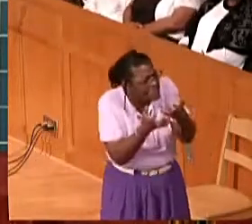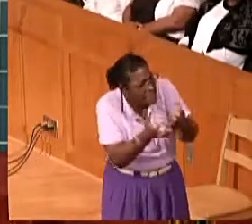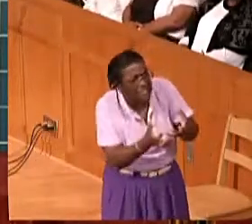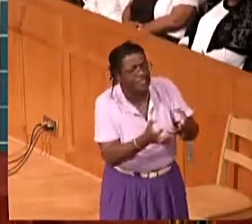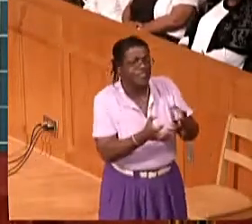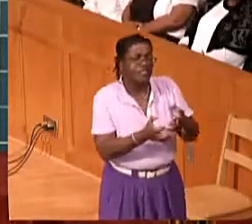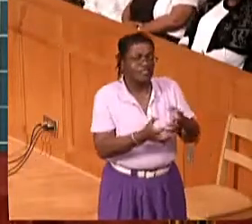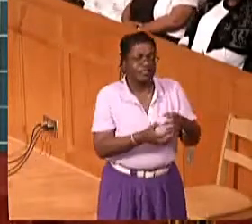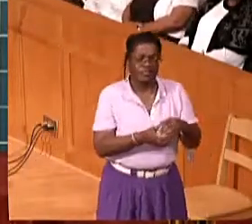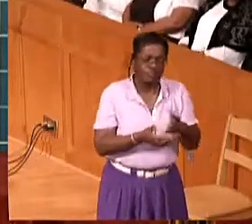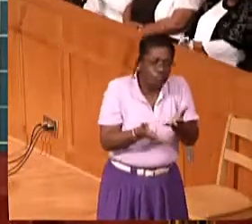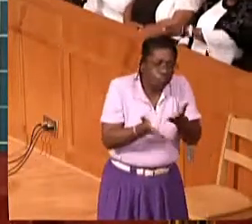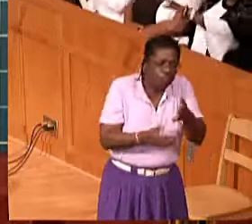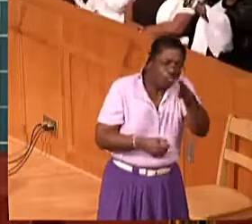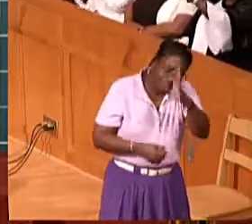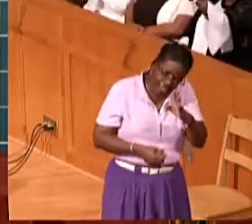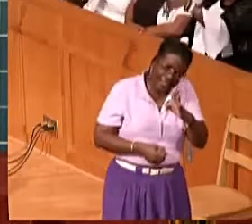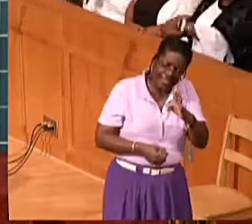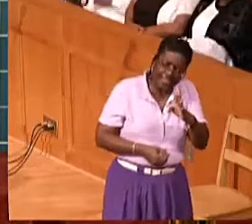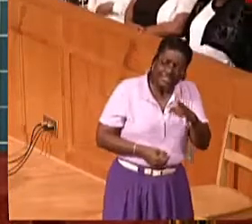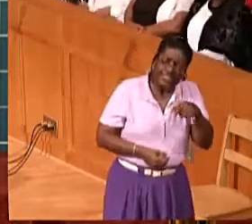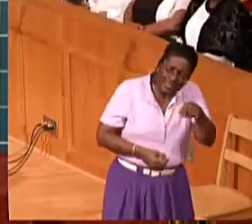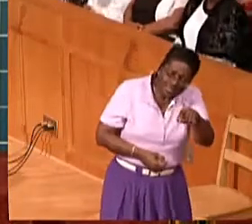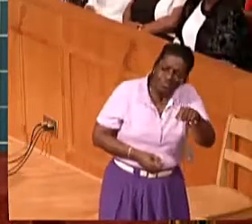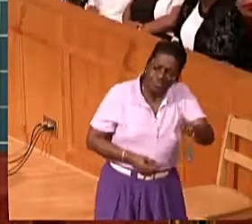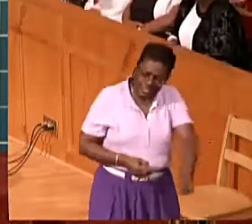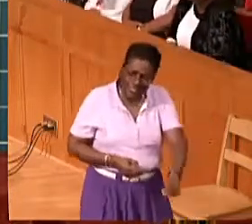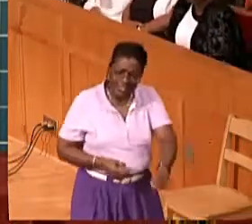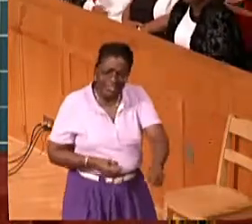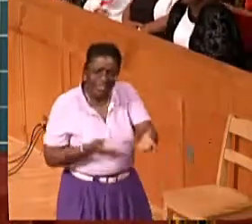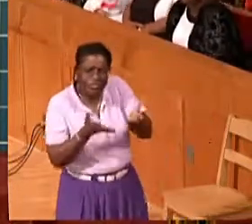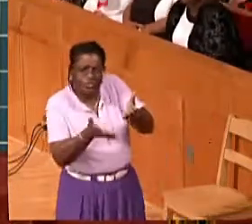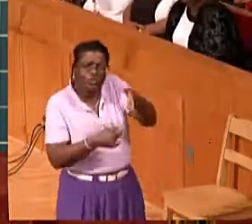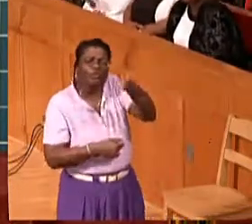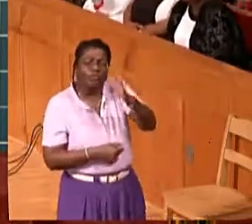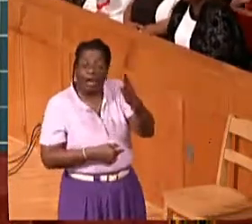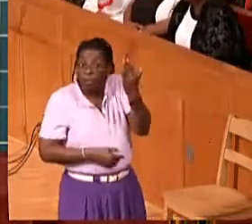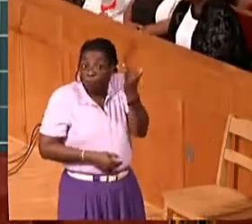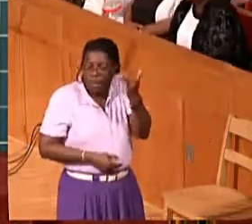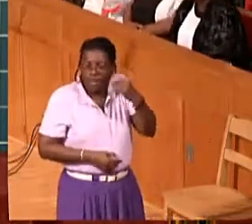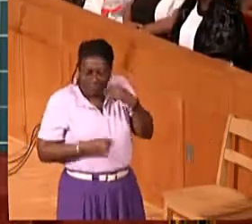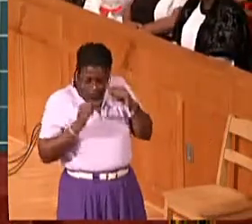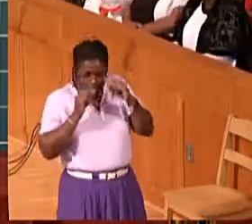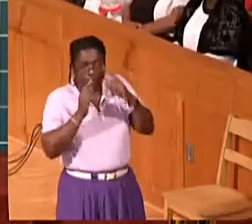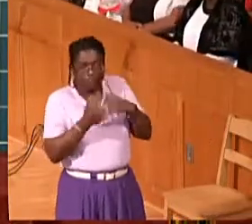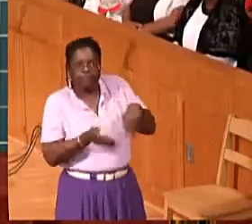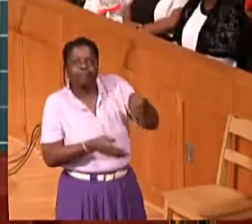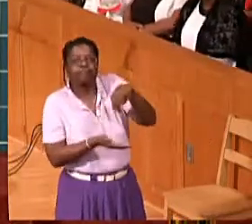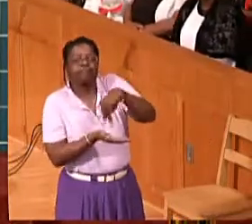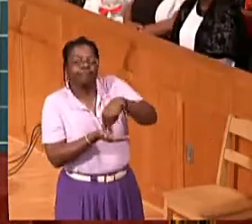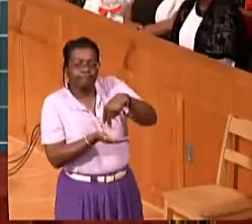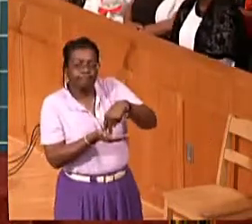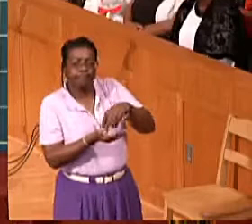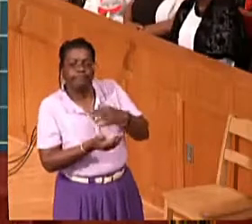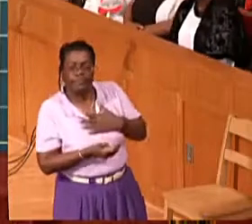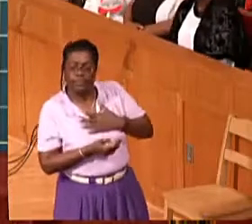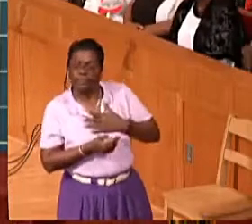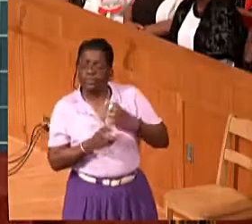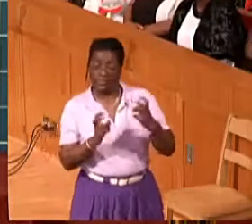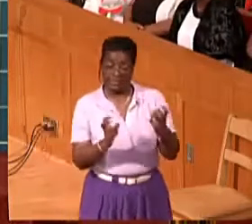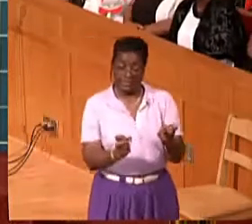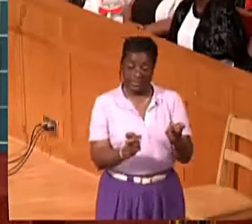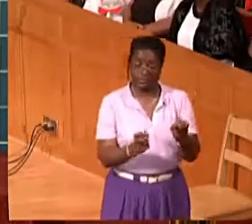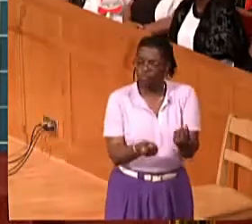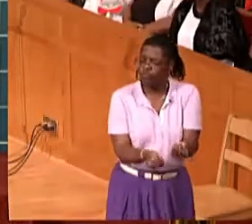he woke you up this morning. Do I have a witness here? Can I talk to somebody in this house? The text is tailored to teach us. It said